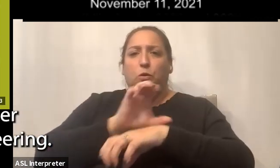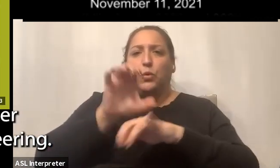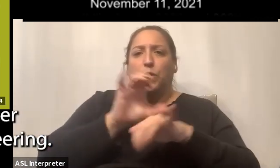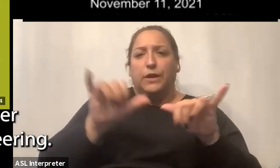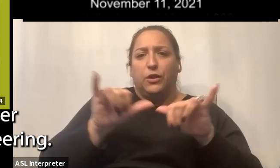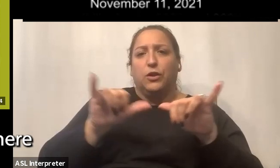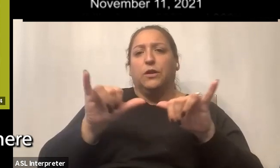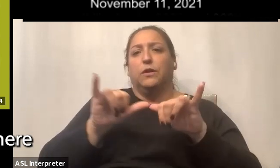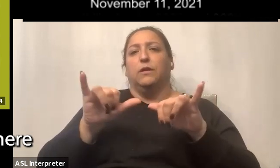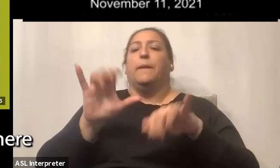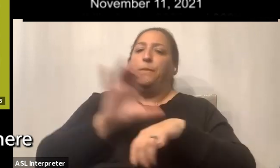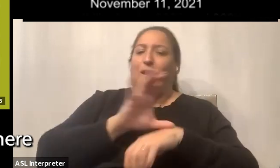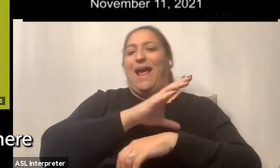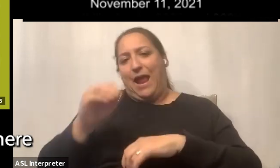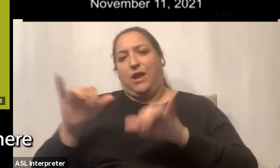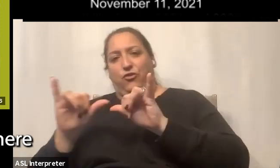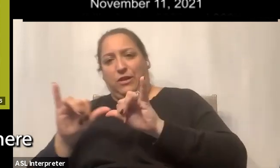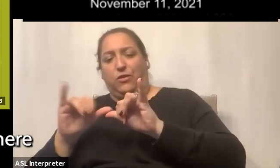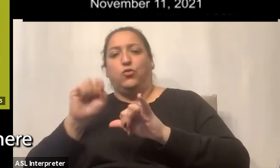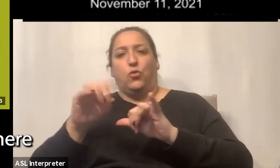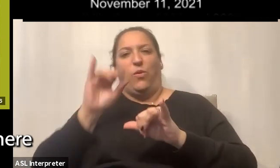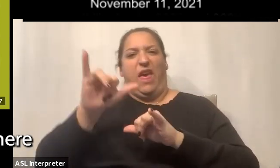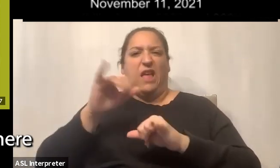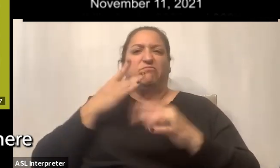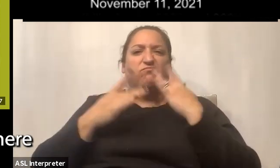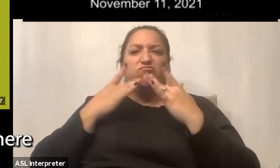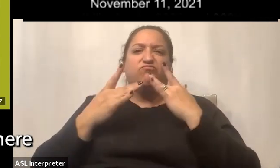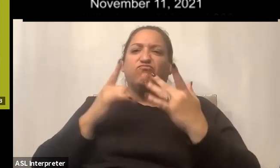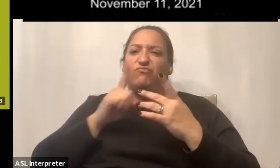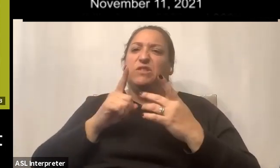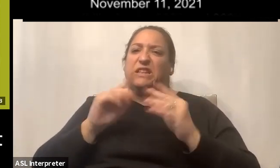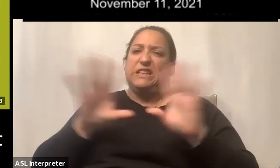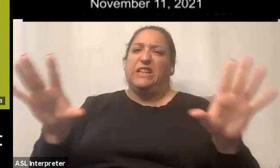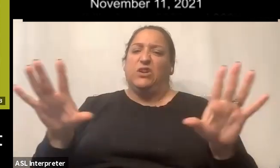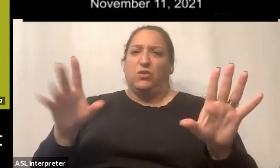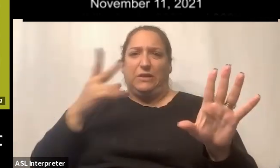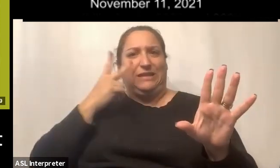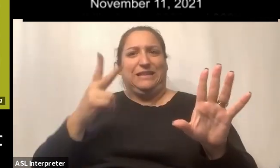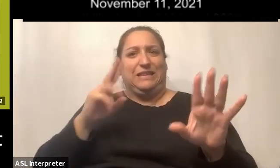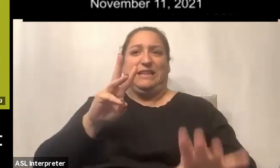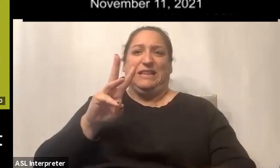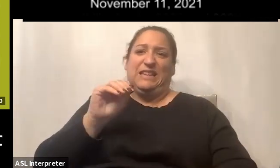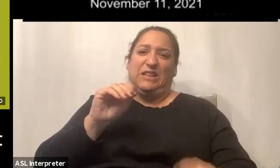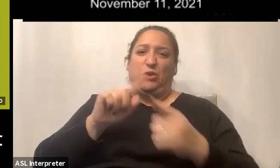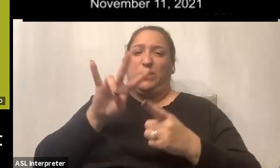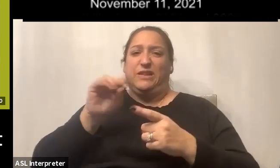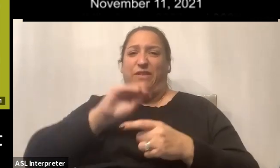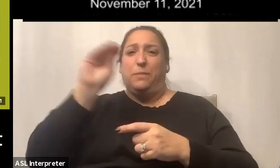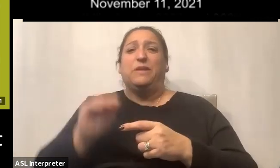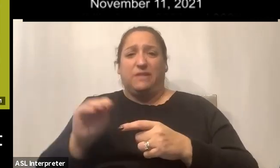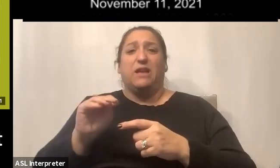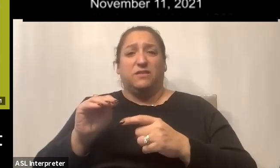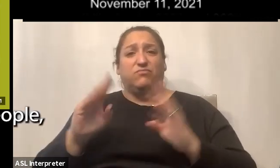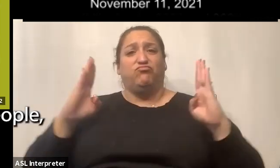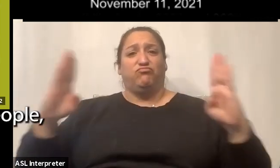engineering. So this disparity is pretty clear, where 60 to 70% of